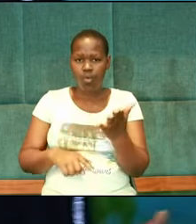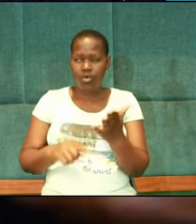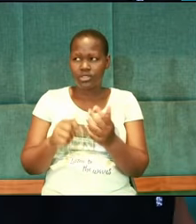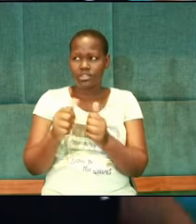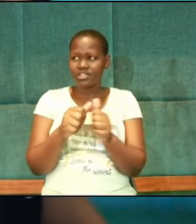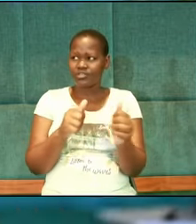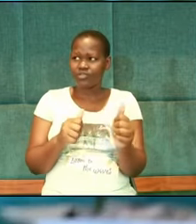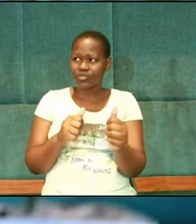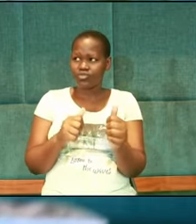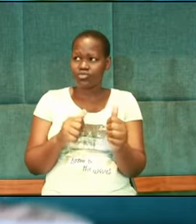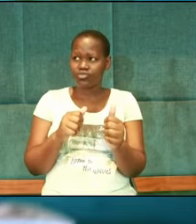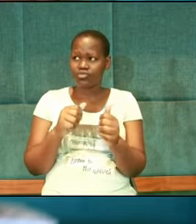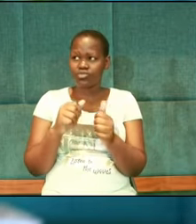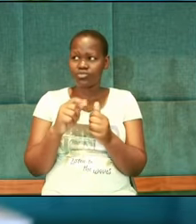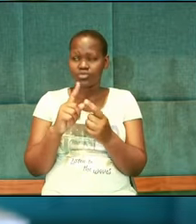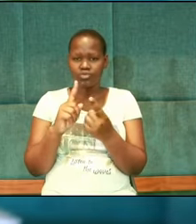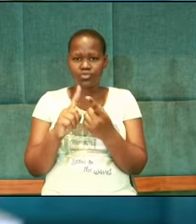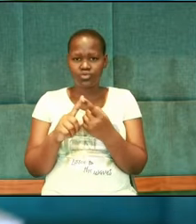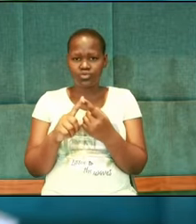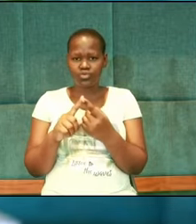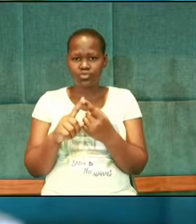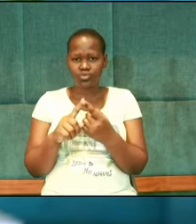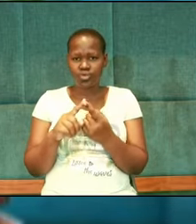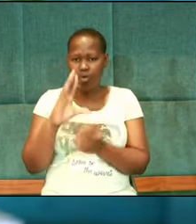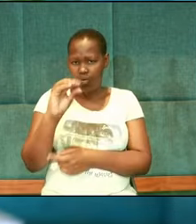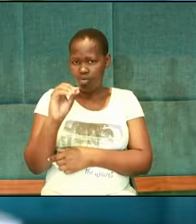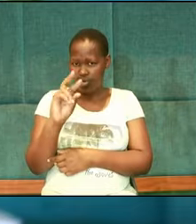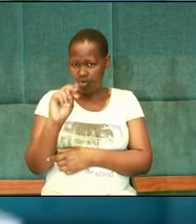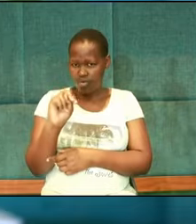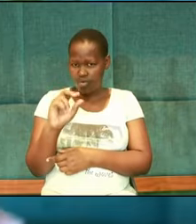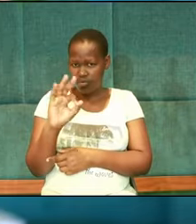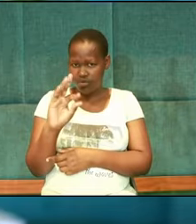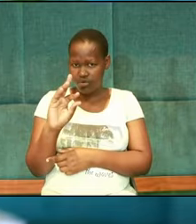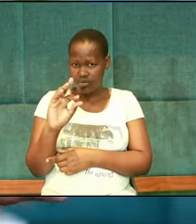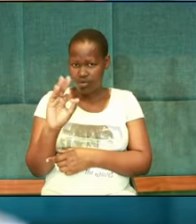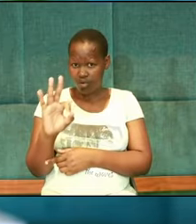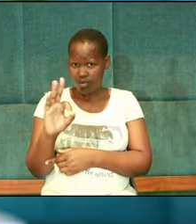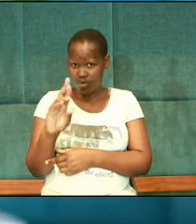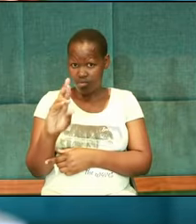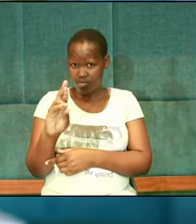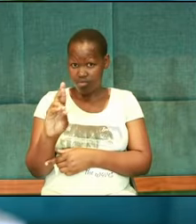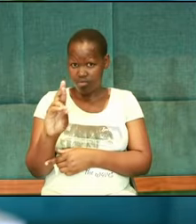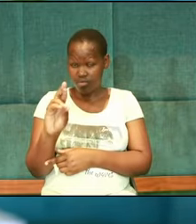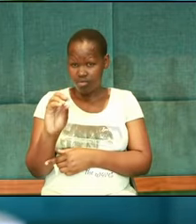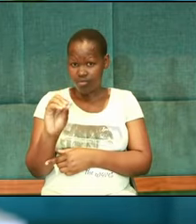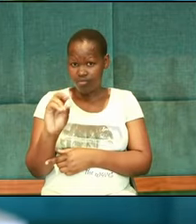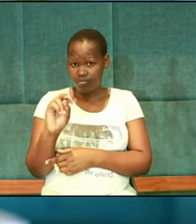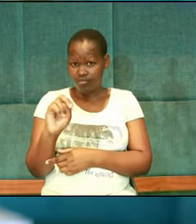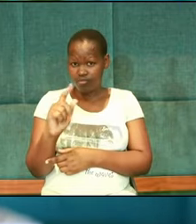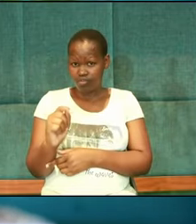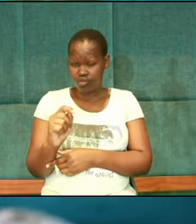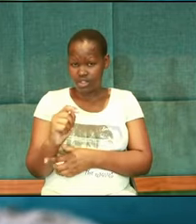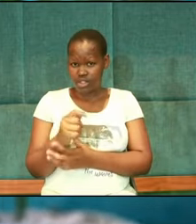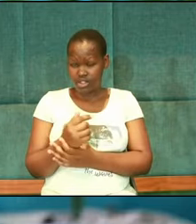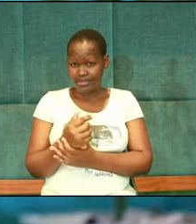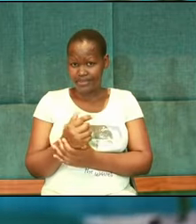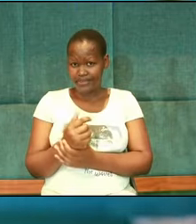Our marriage is getting to the 50th year. This doesn't apply to us. You have tolerated it. You are done.